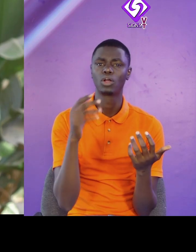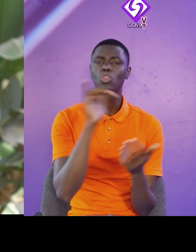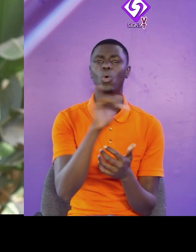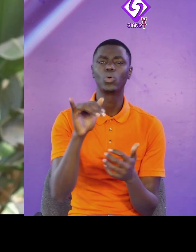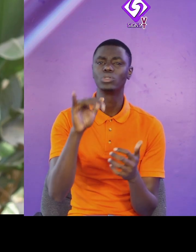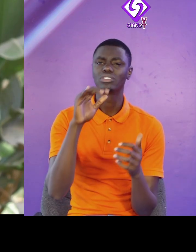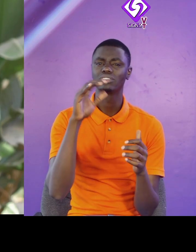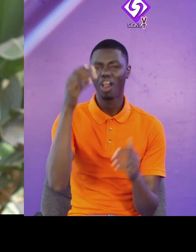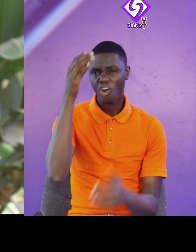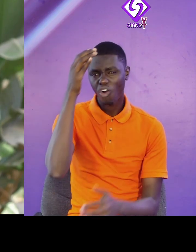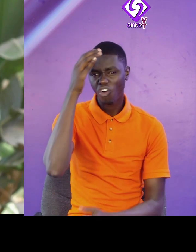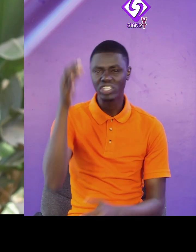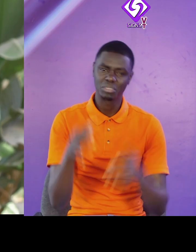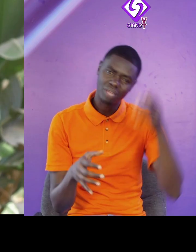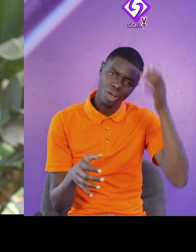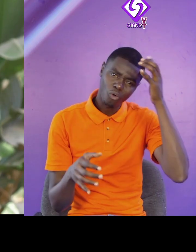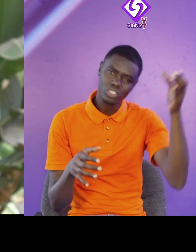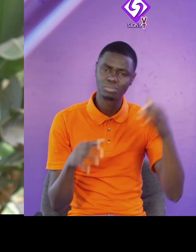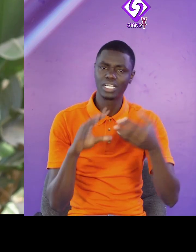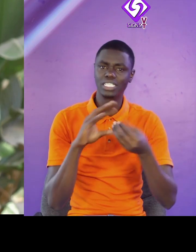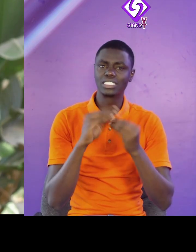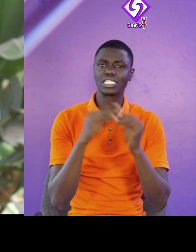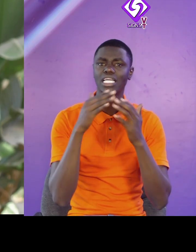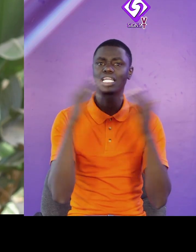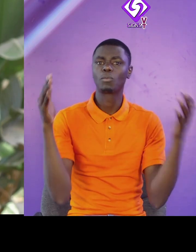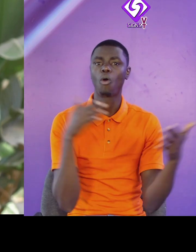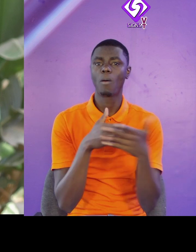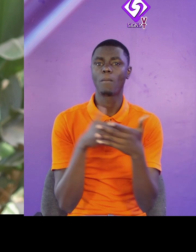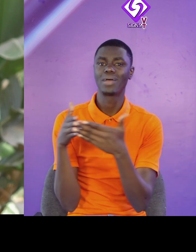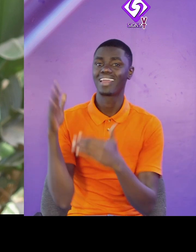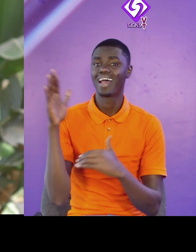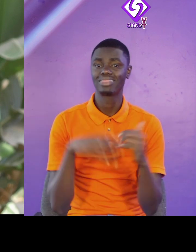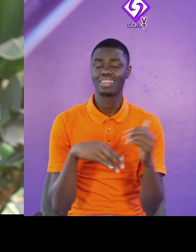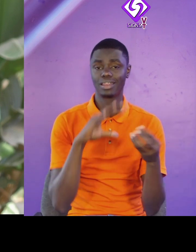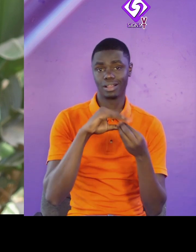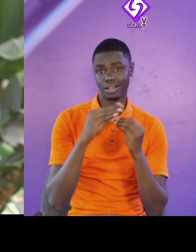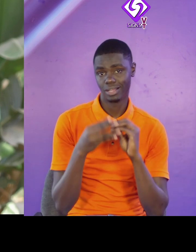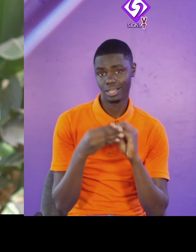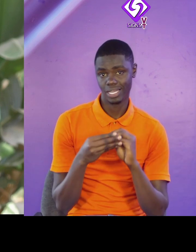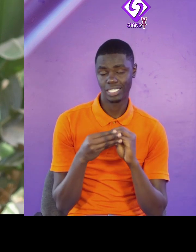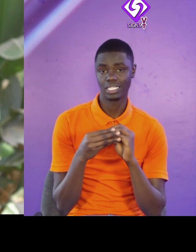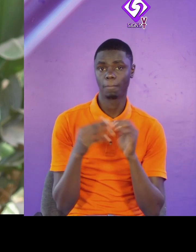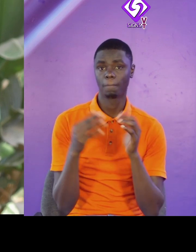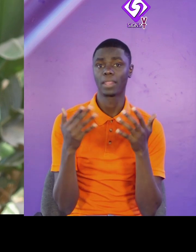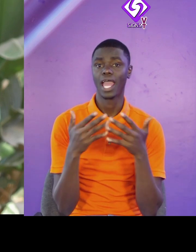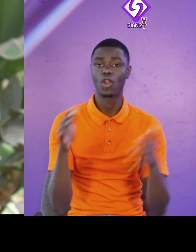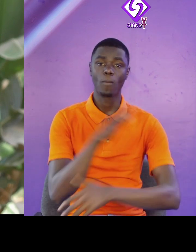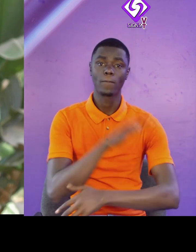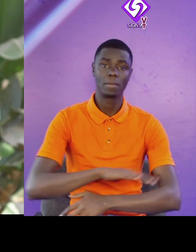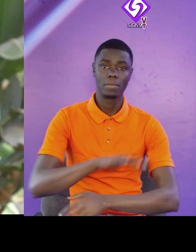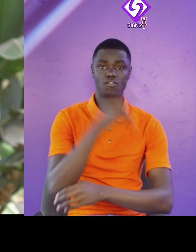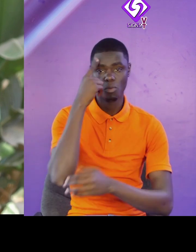have created more barriers rather than create an open platform for people to